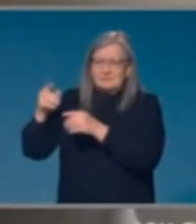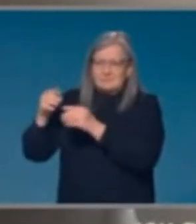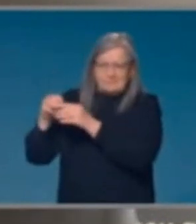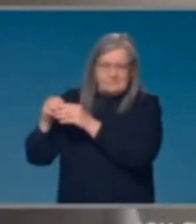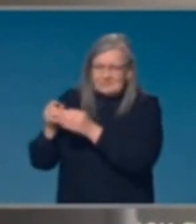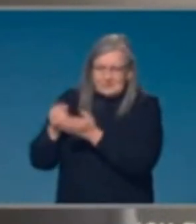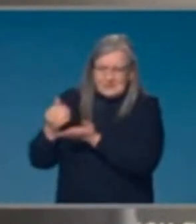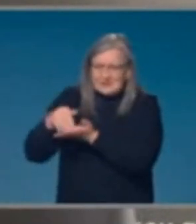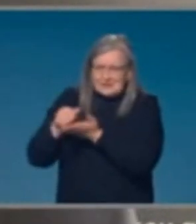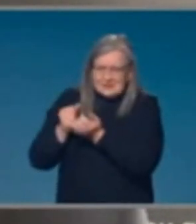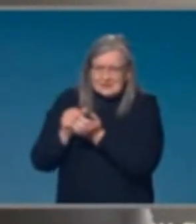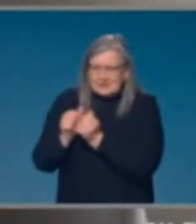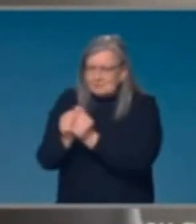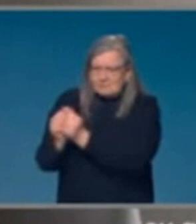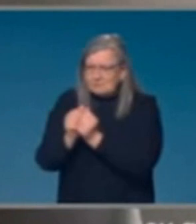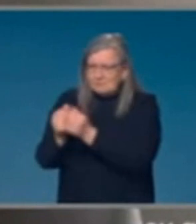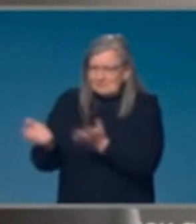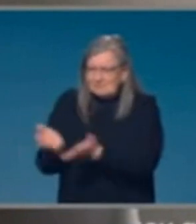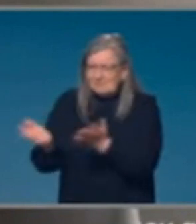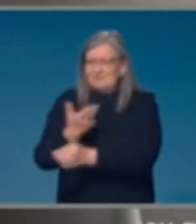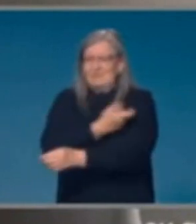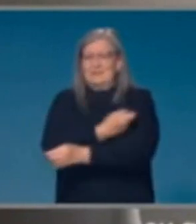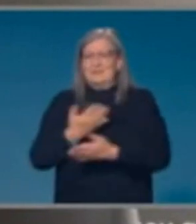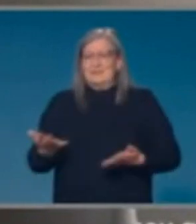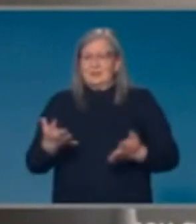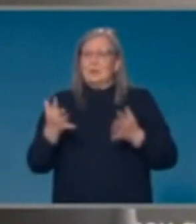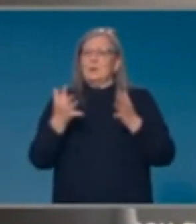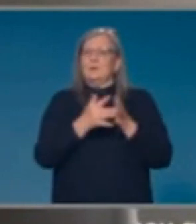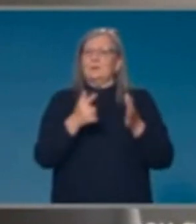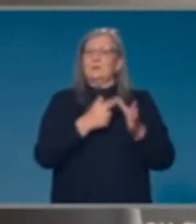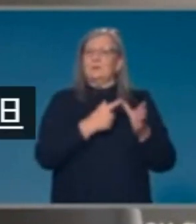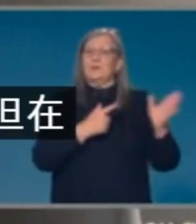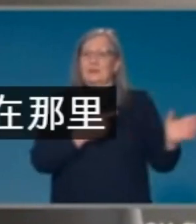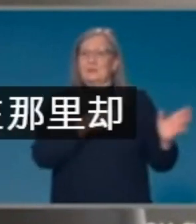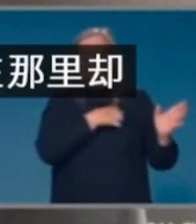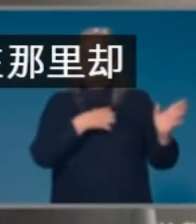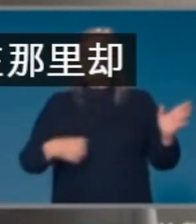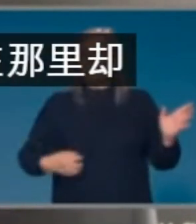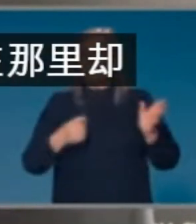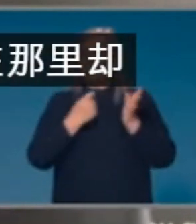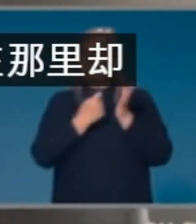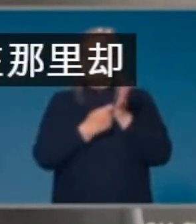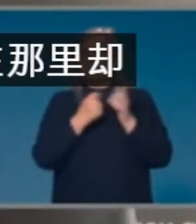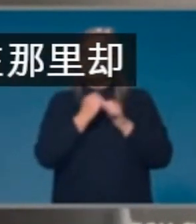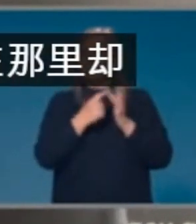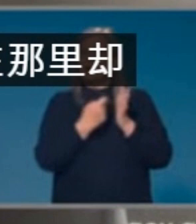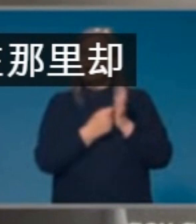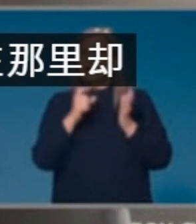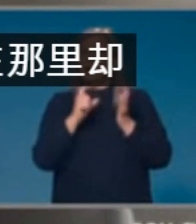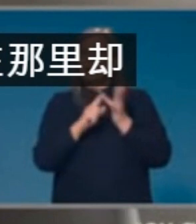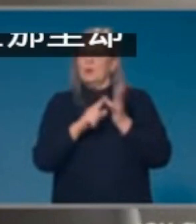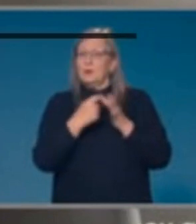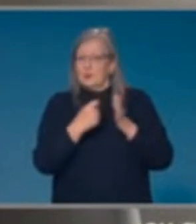Cook, WA Minister, has given me the example of some communities where, even though the vaccine has been present, there's